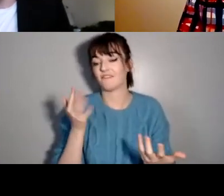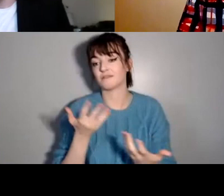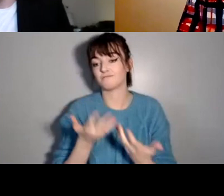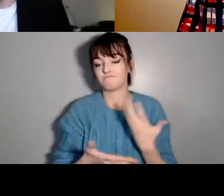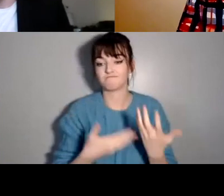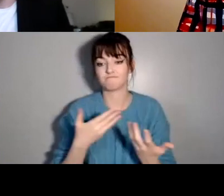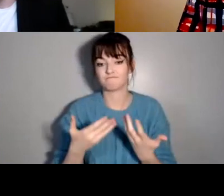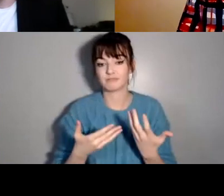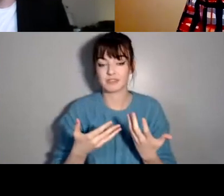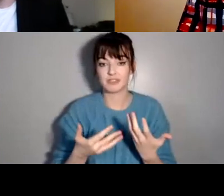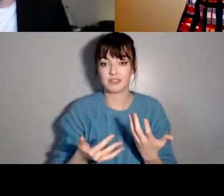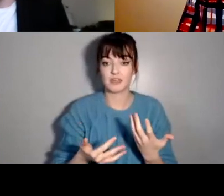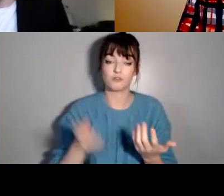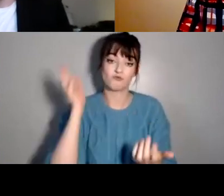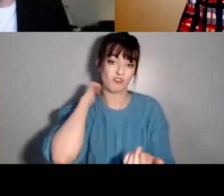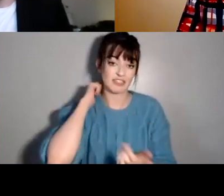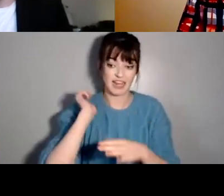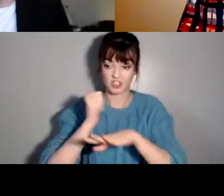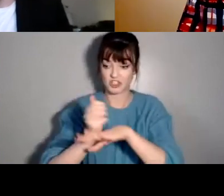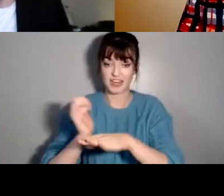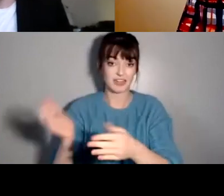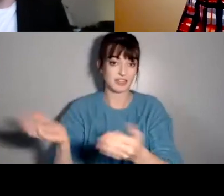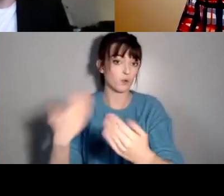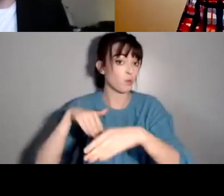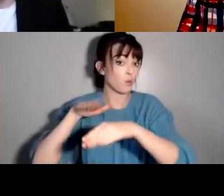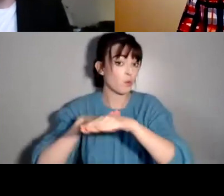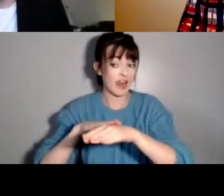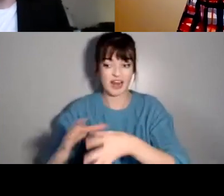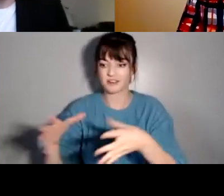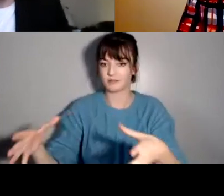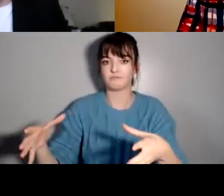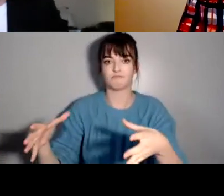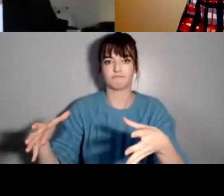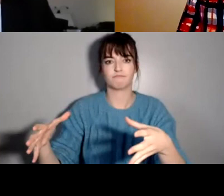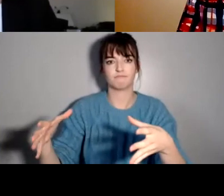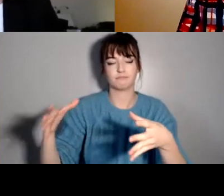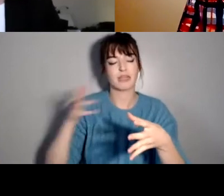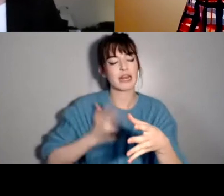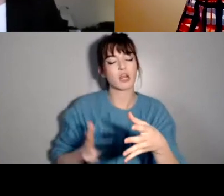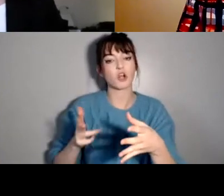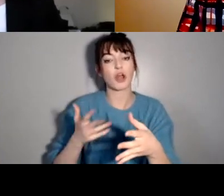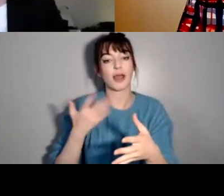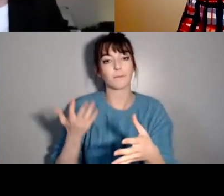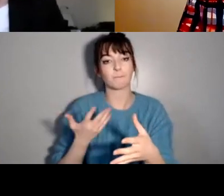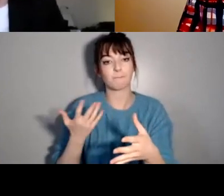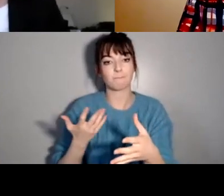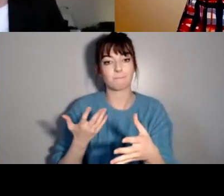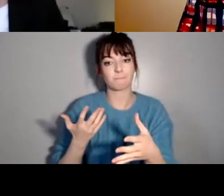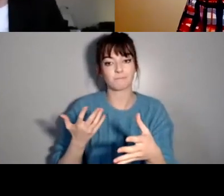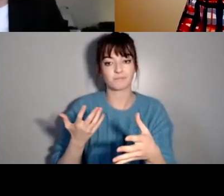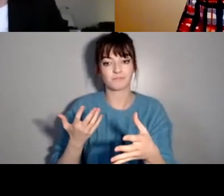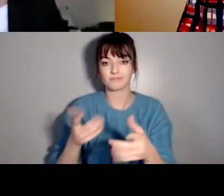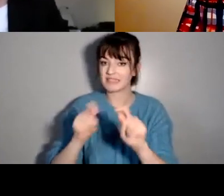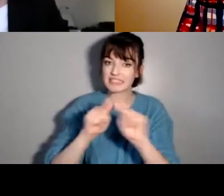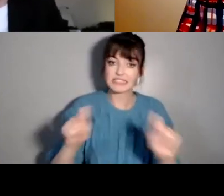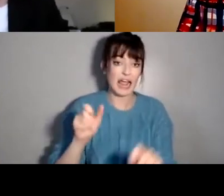the residential setting is located in a very adjacent to, you know, whether it's a town